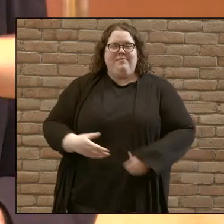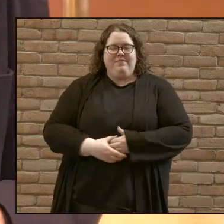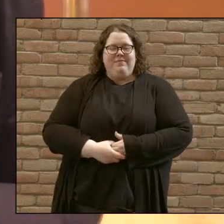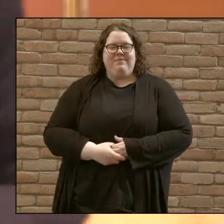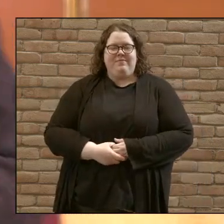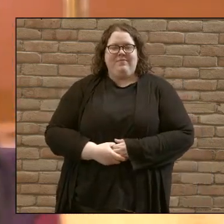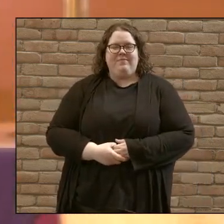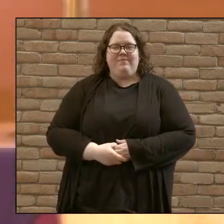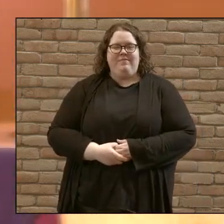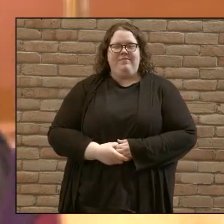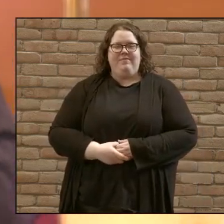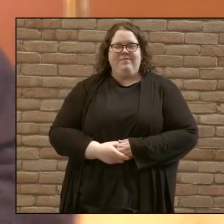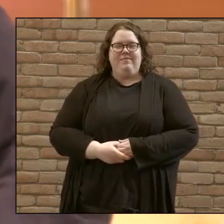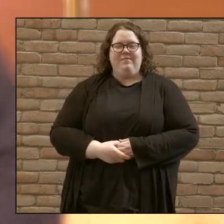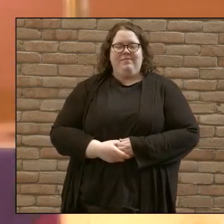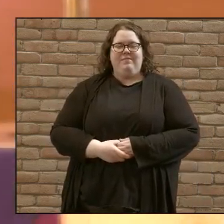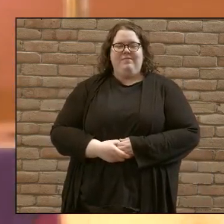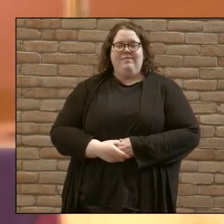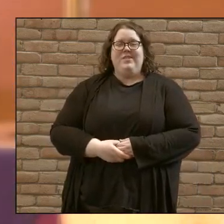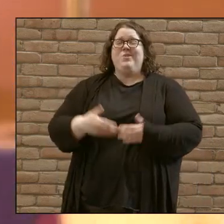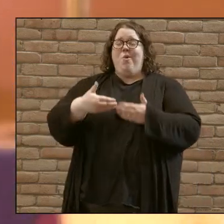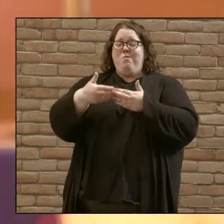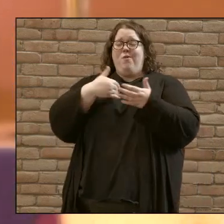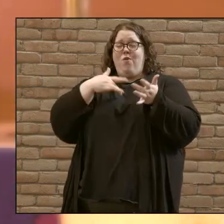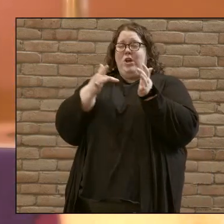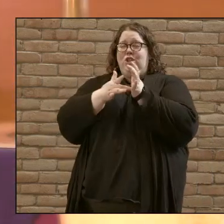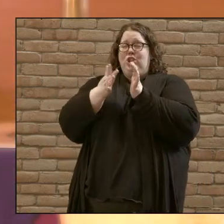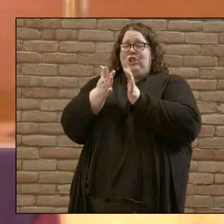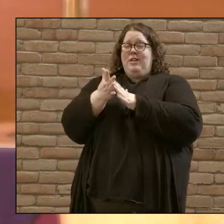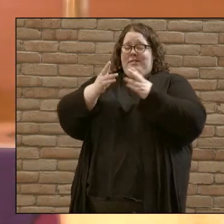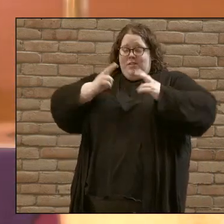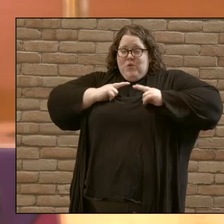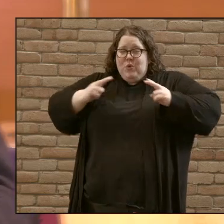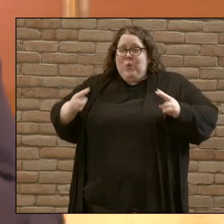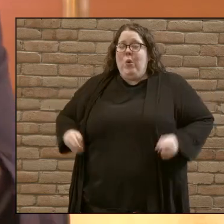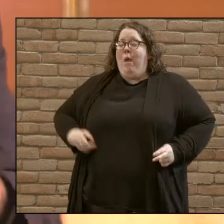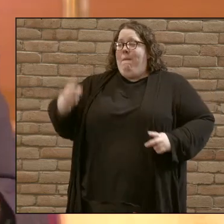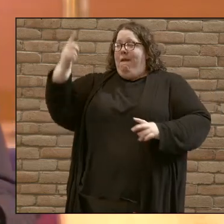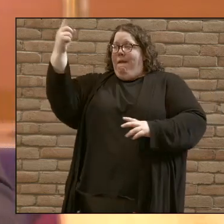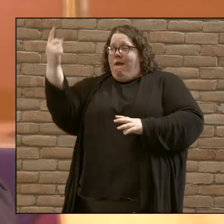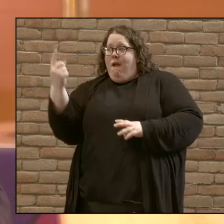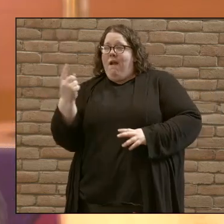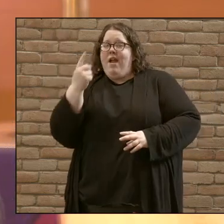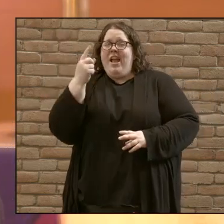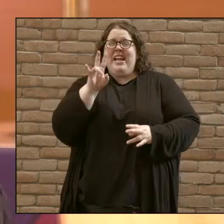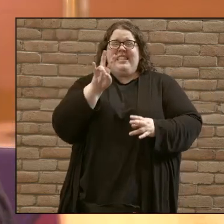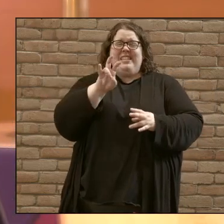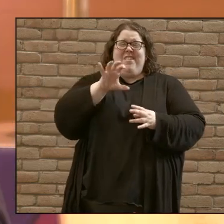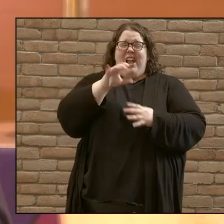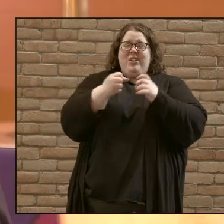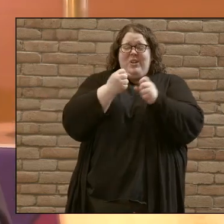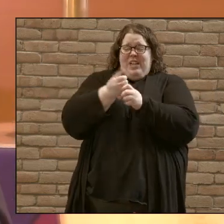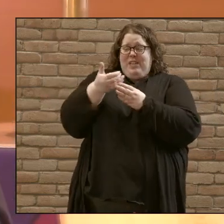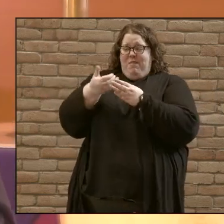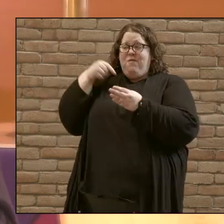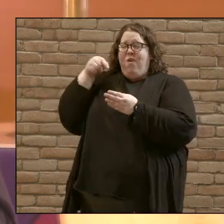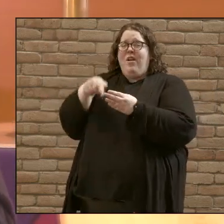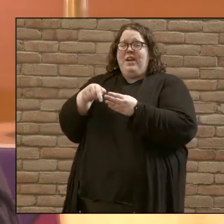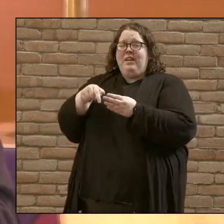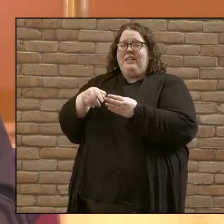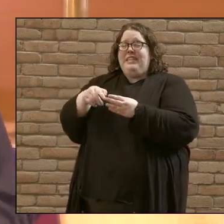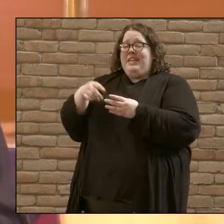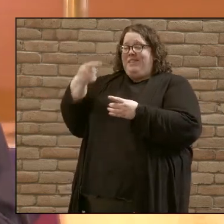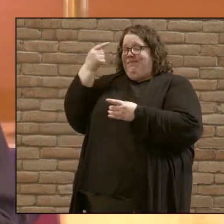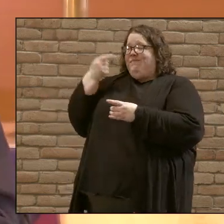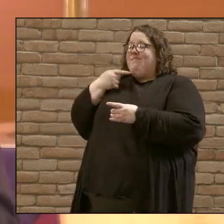years before Jesus is in the flesh. And Jesus communicates to Isaiah, my house shall be called a house of